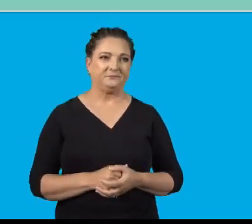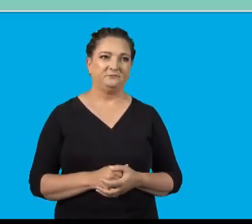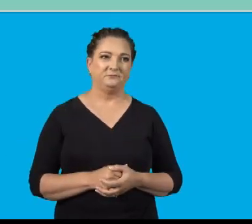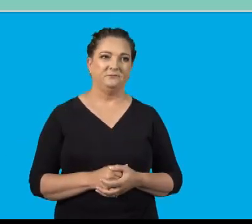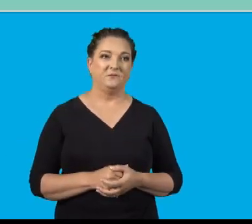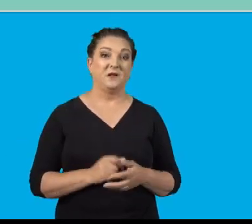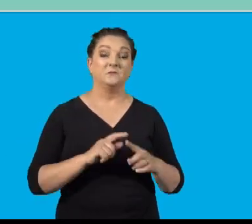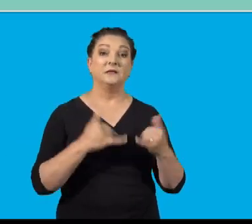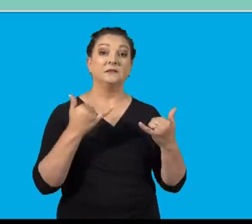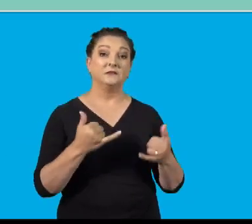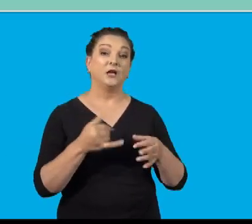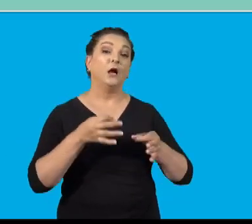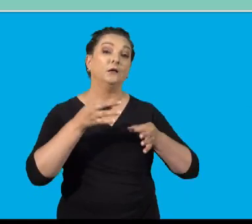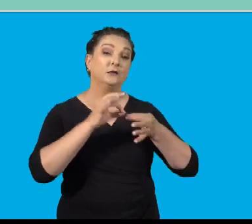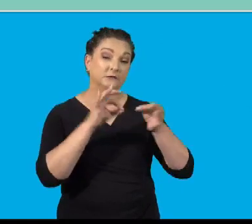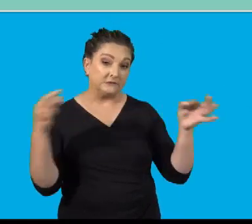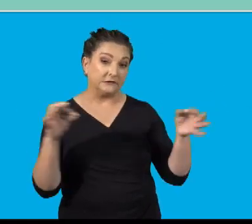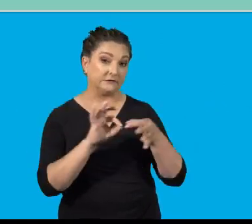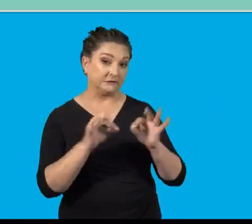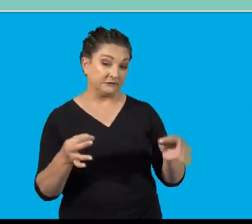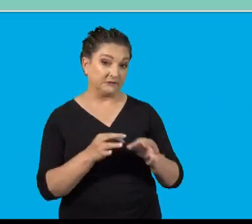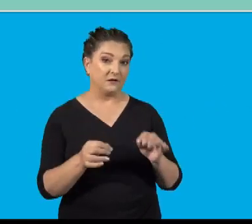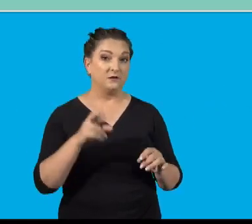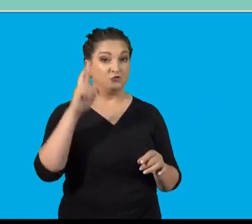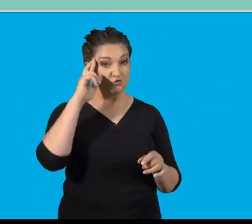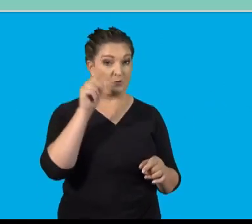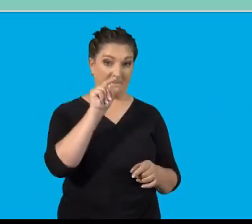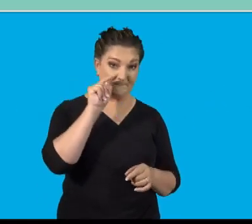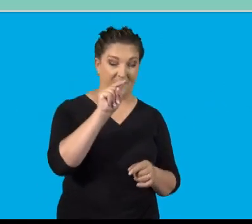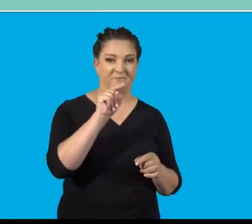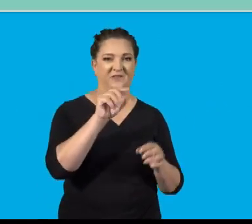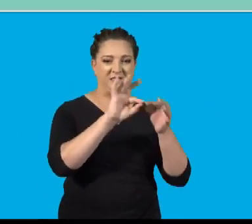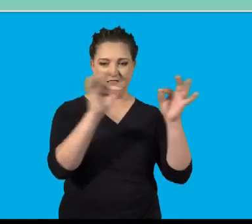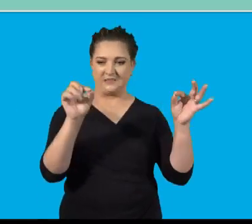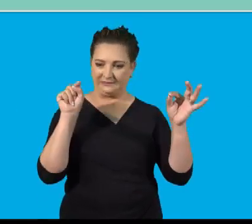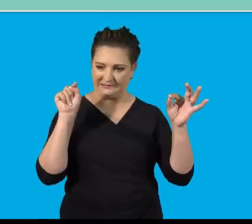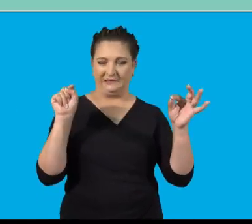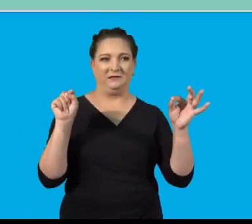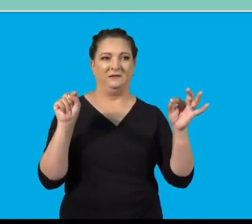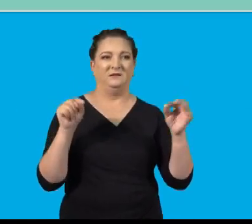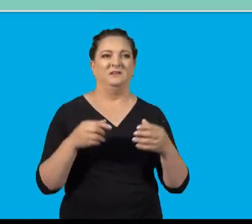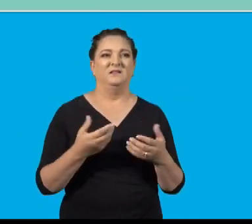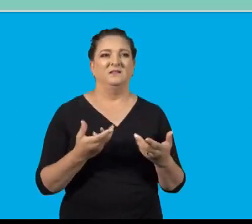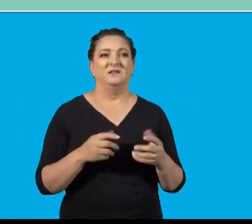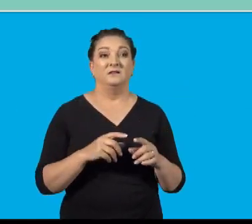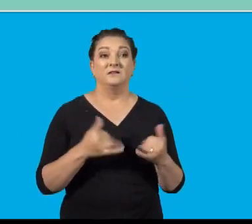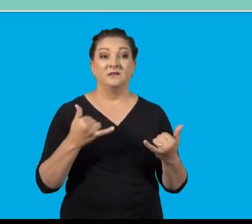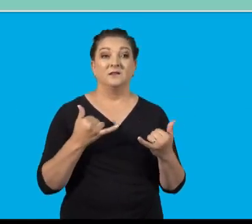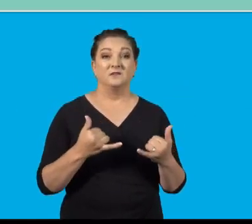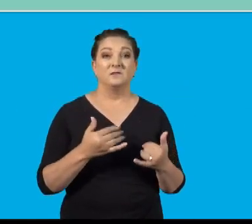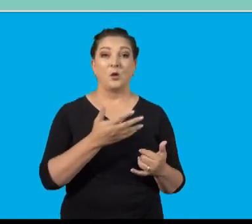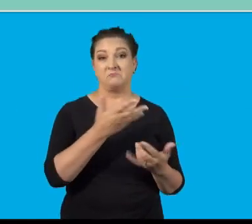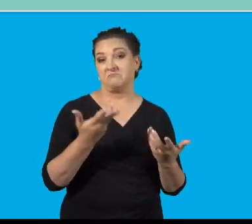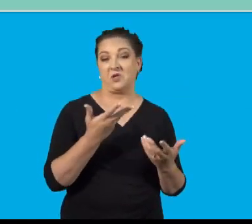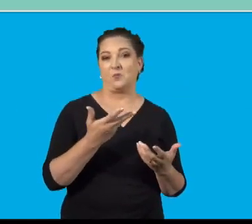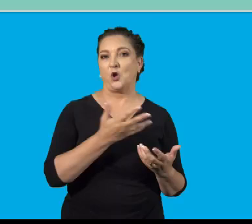Right, quickly, a definition for our punctuation. Remember, your full stop ends a sentence. Example, he's at